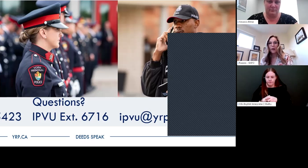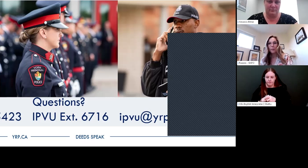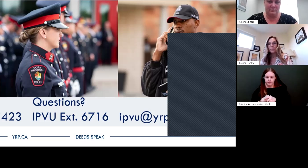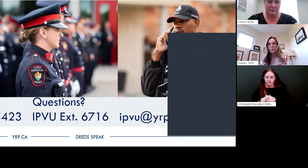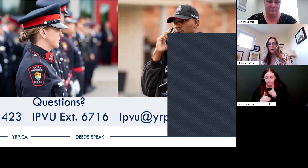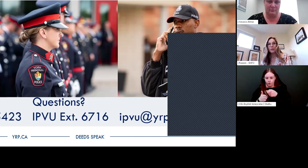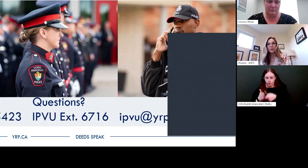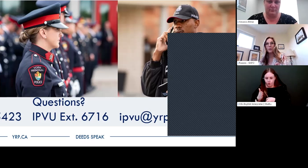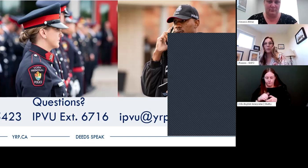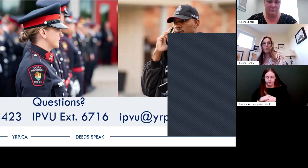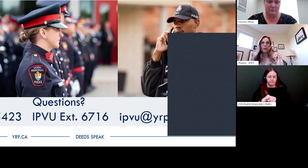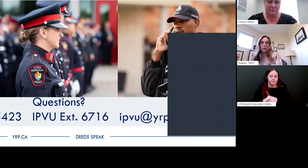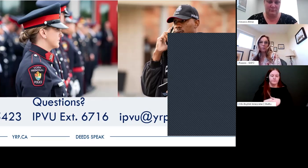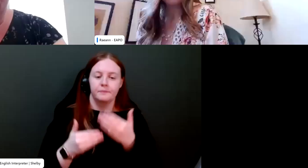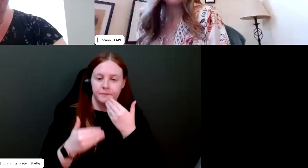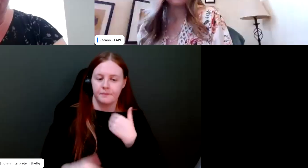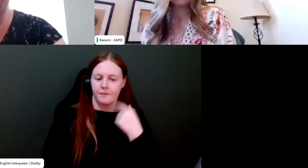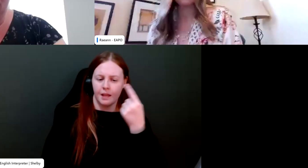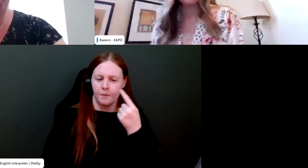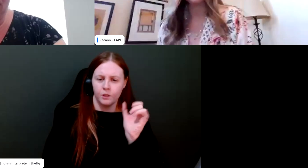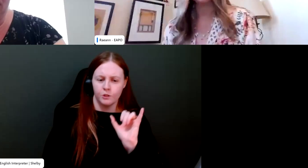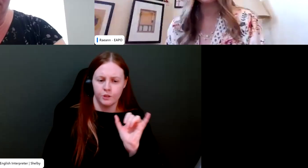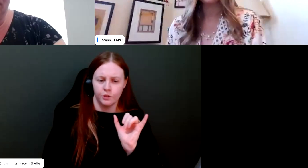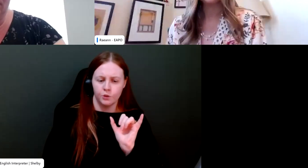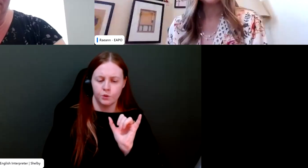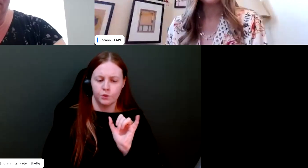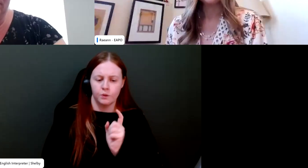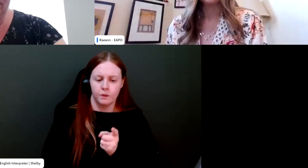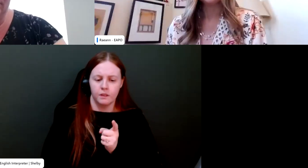Thanks. I was just wondering too, maybe you could speak to